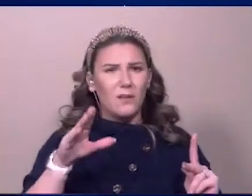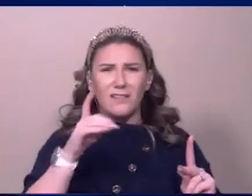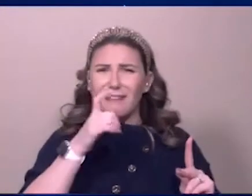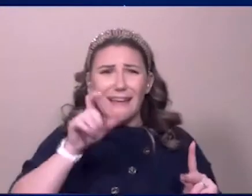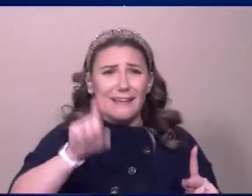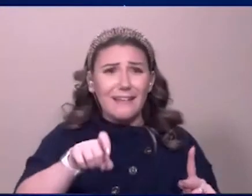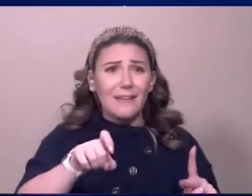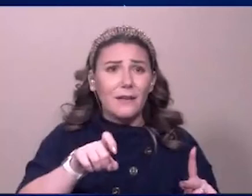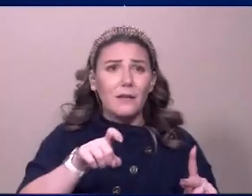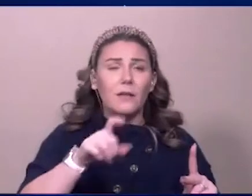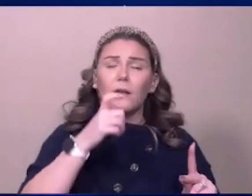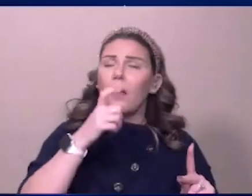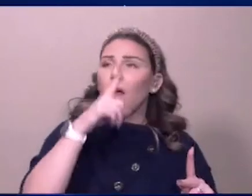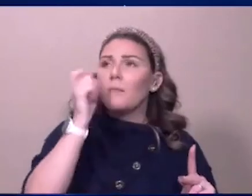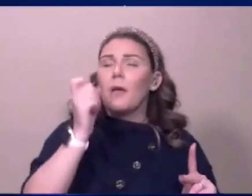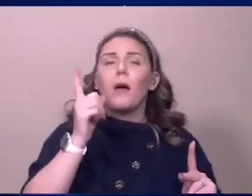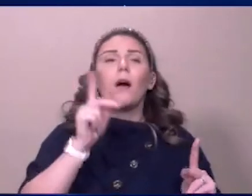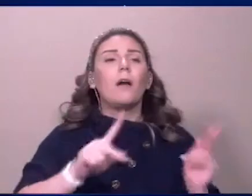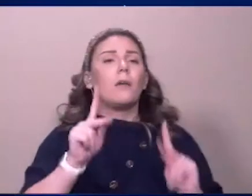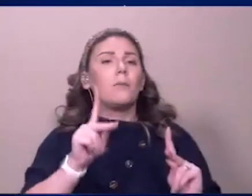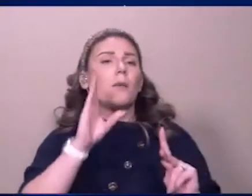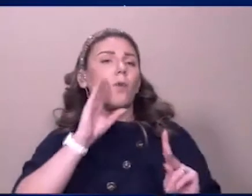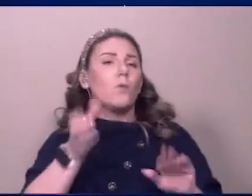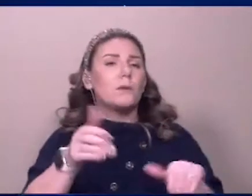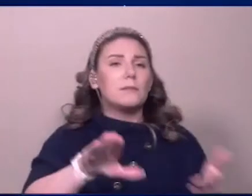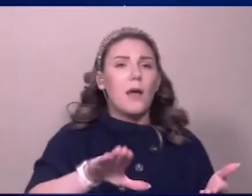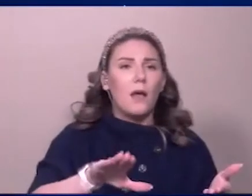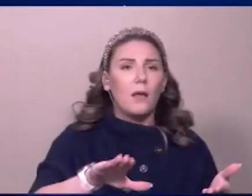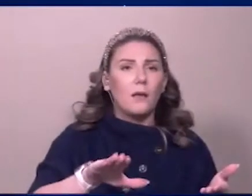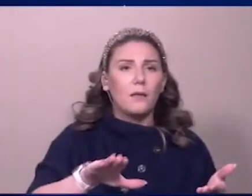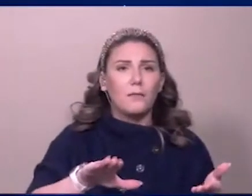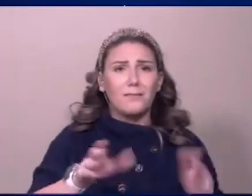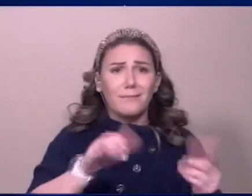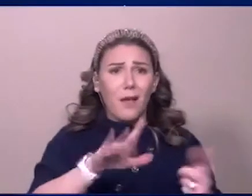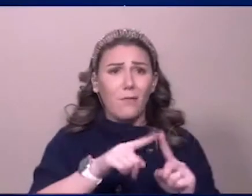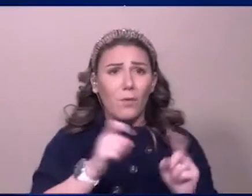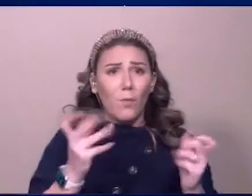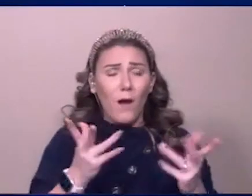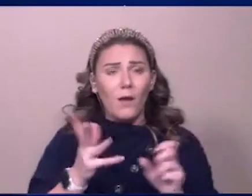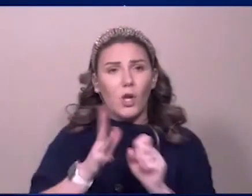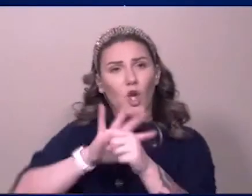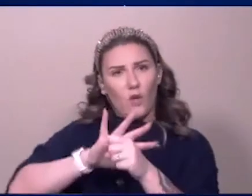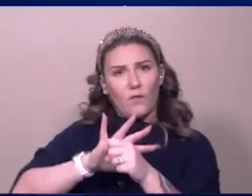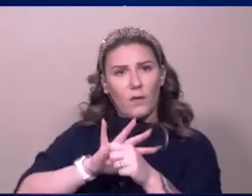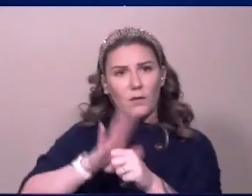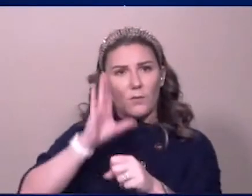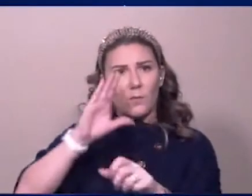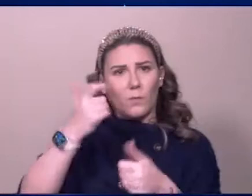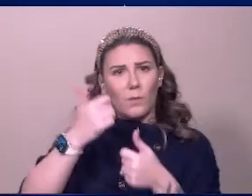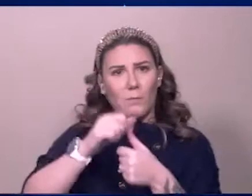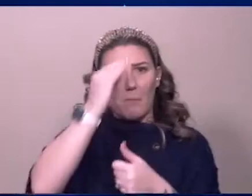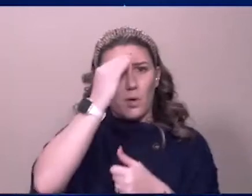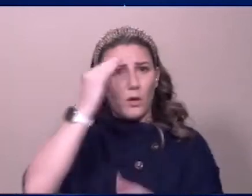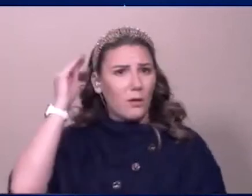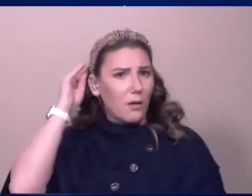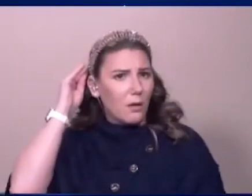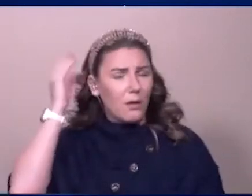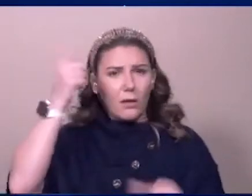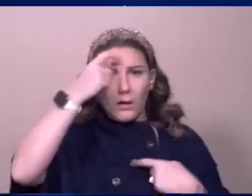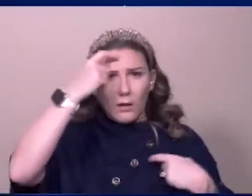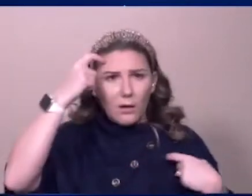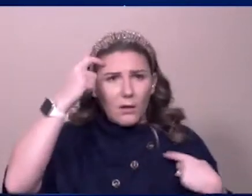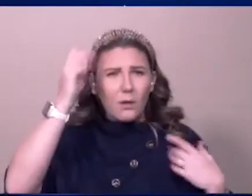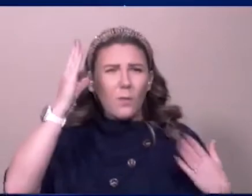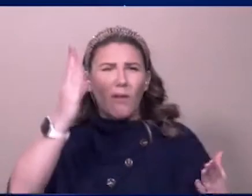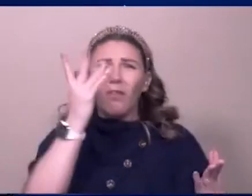people were going to die anyway. They died of COVID. That's what we're going to remember. And we're going to be thinking, why